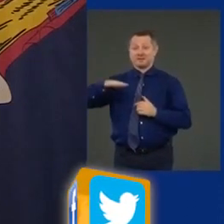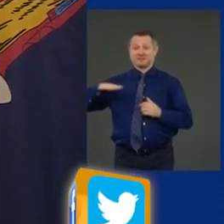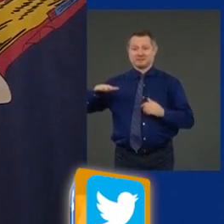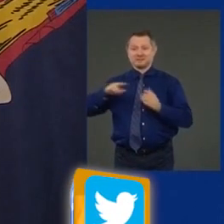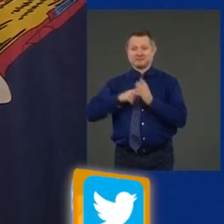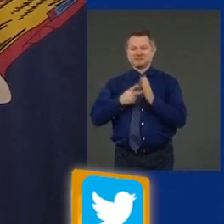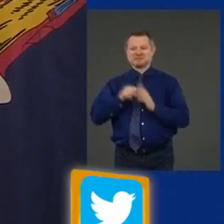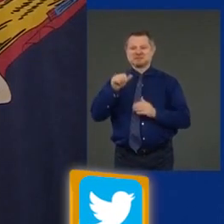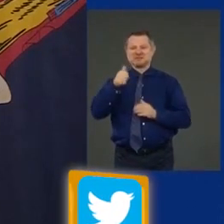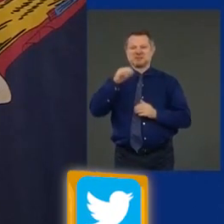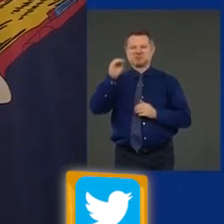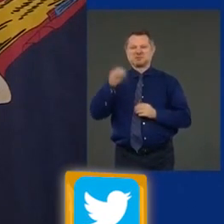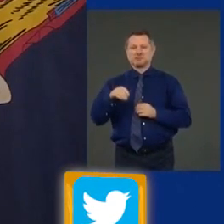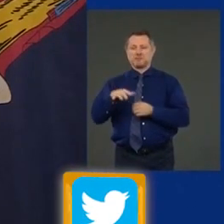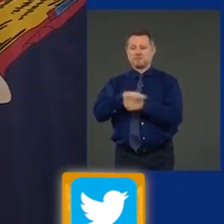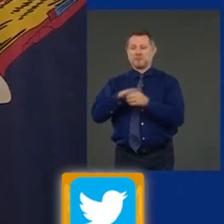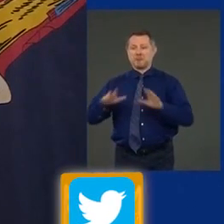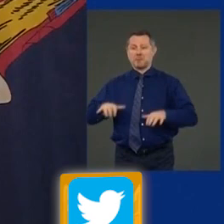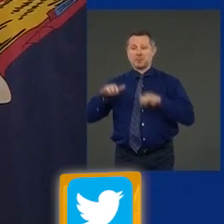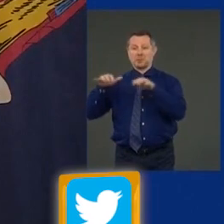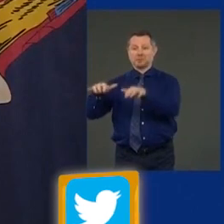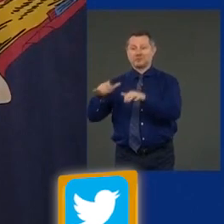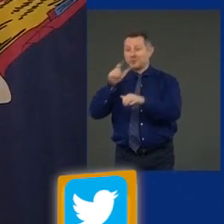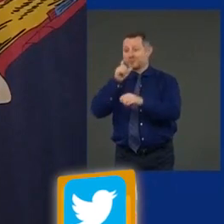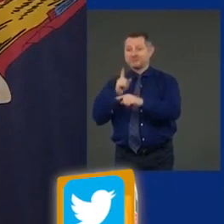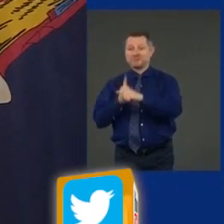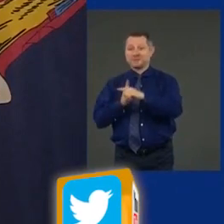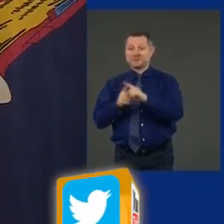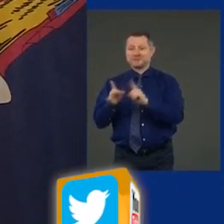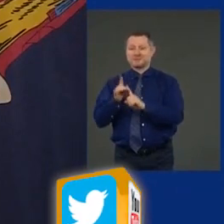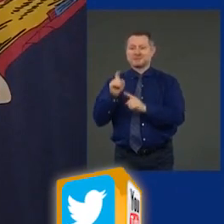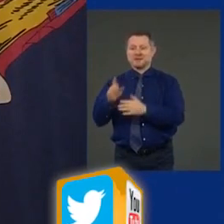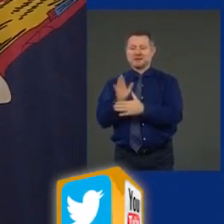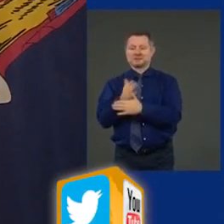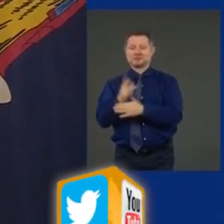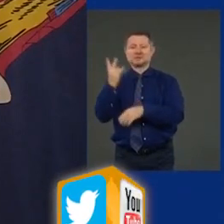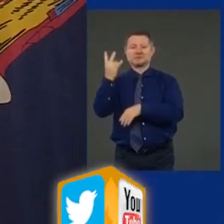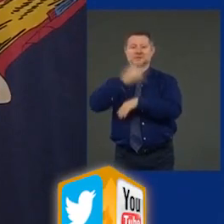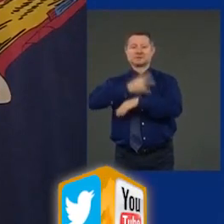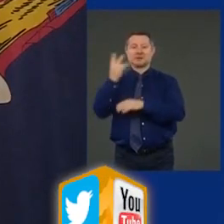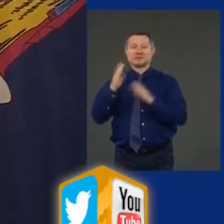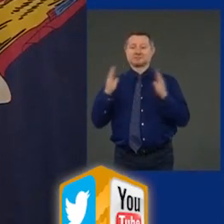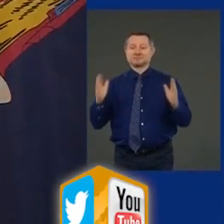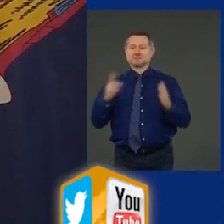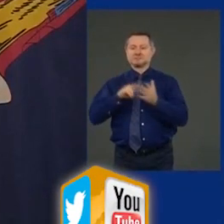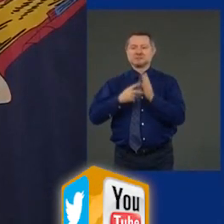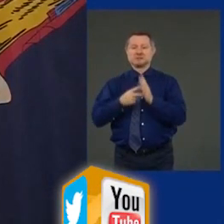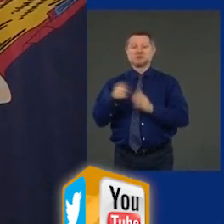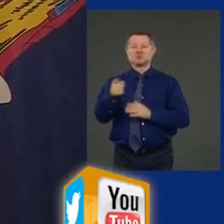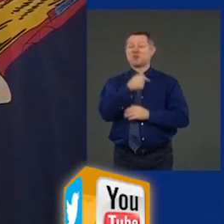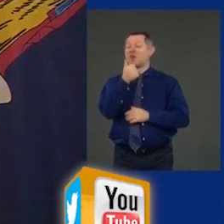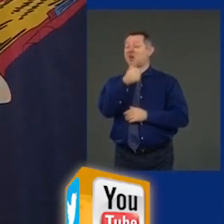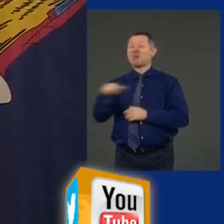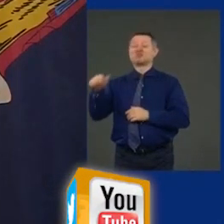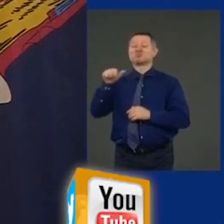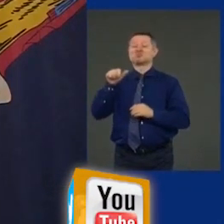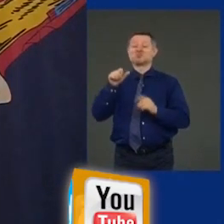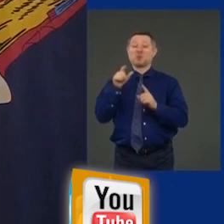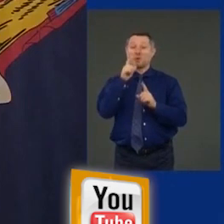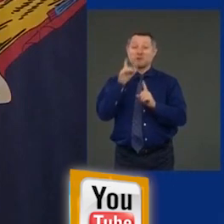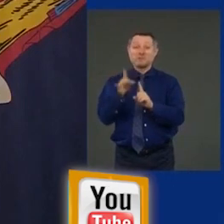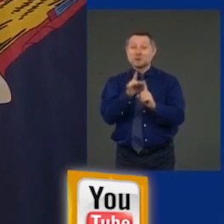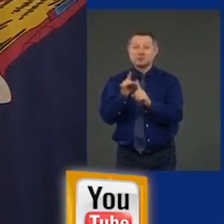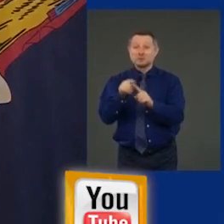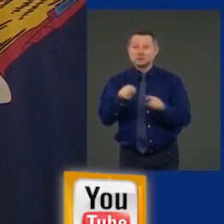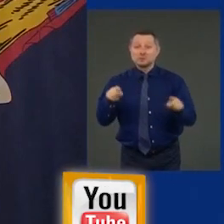population positive on a 7-day rolling average. So any state that has an infection rate above